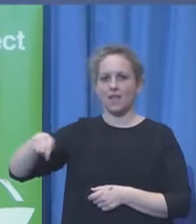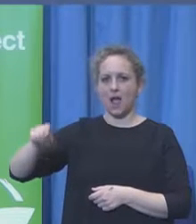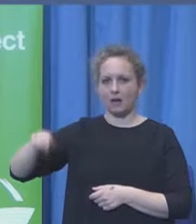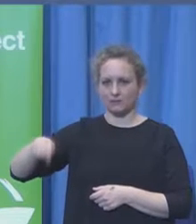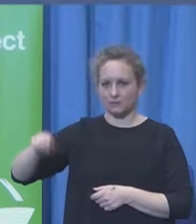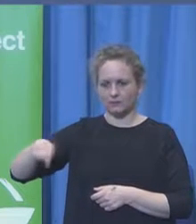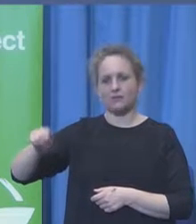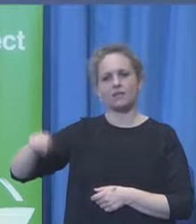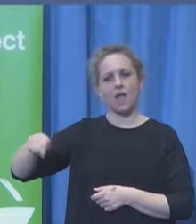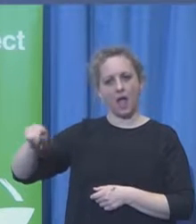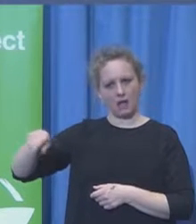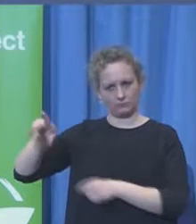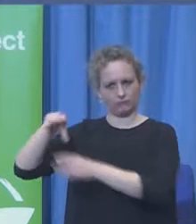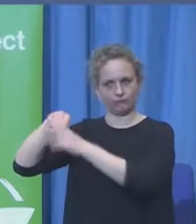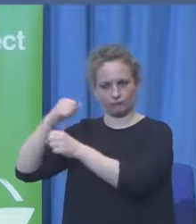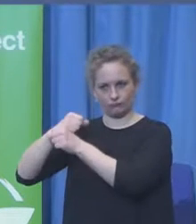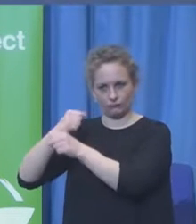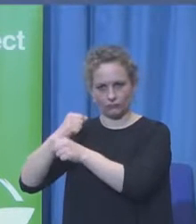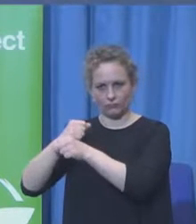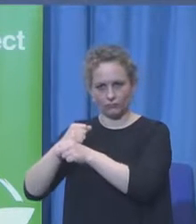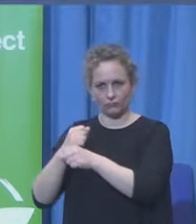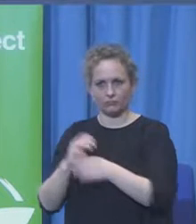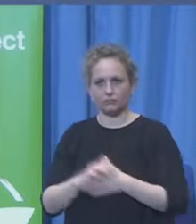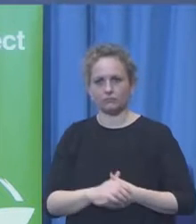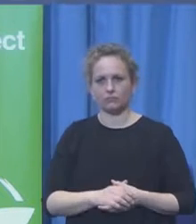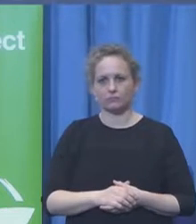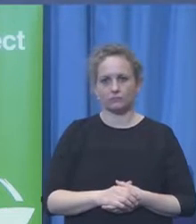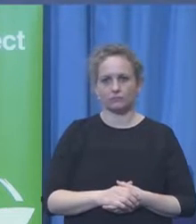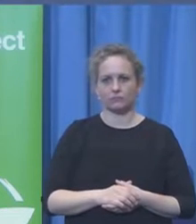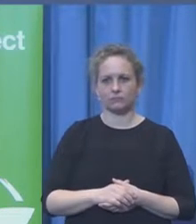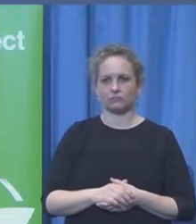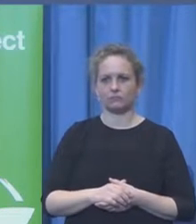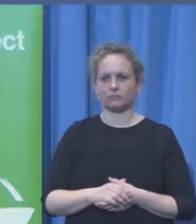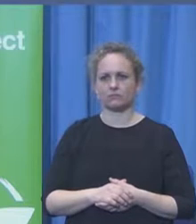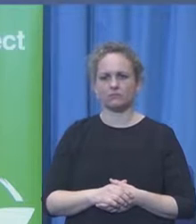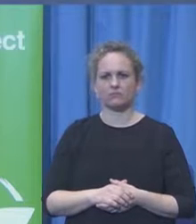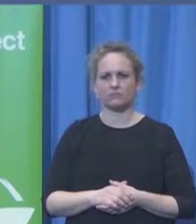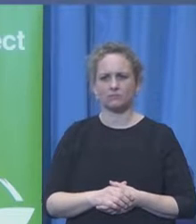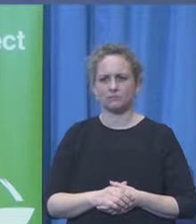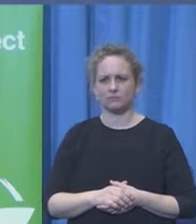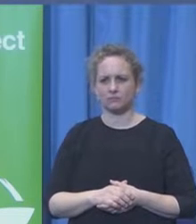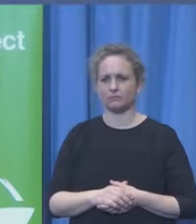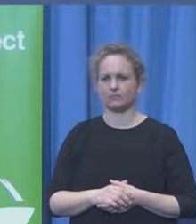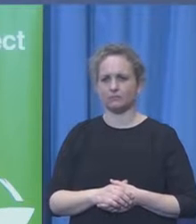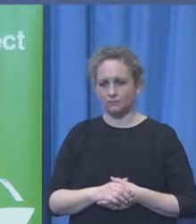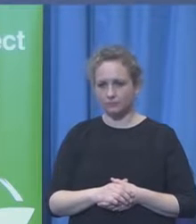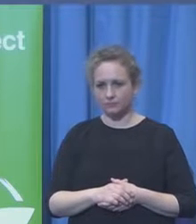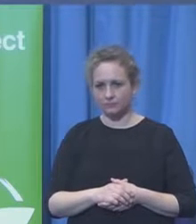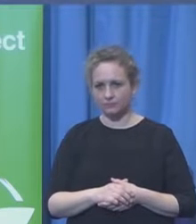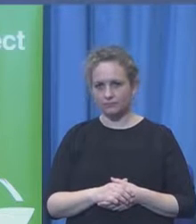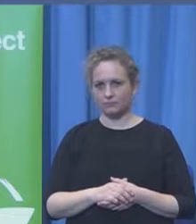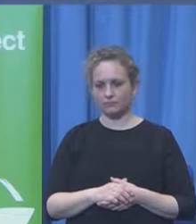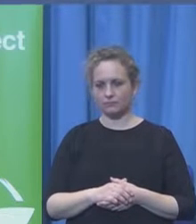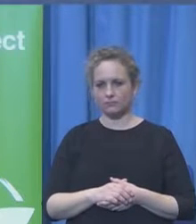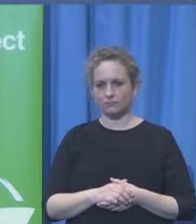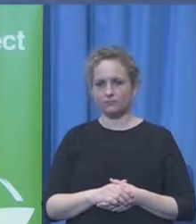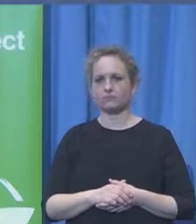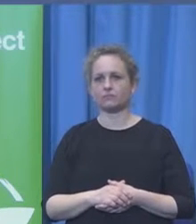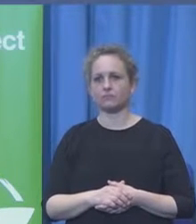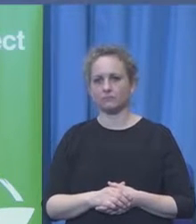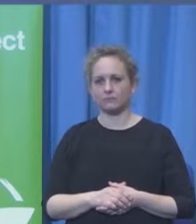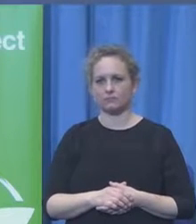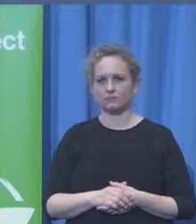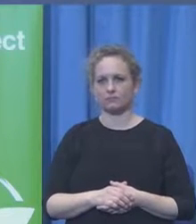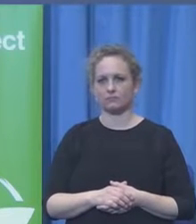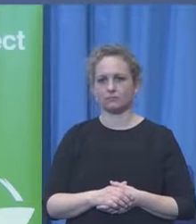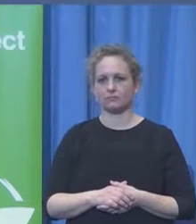14.8% in 2012, which hit also hard many persons with disabilities. It seems now that the